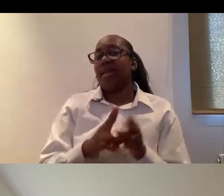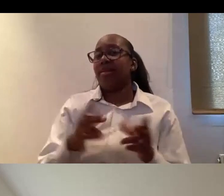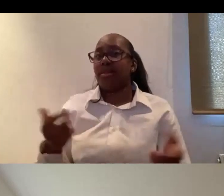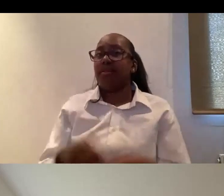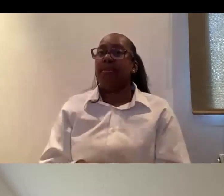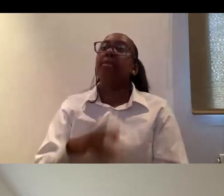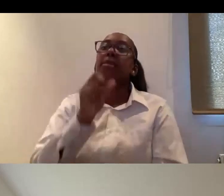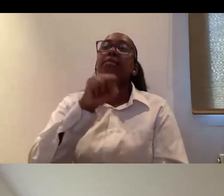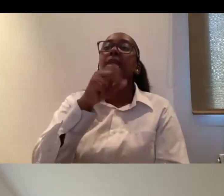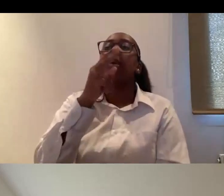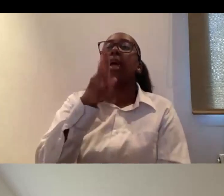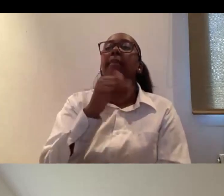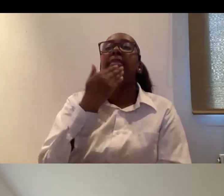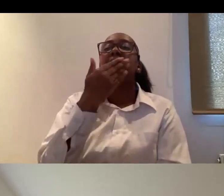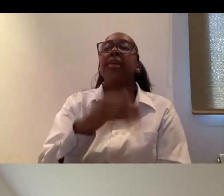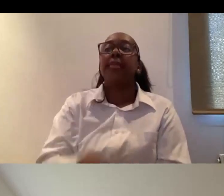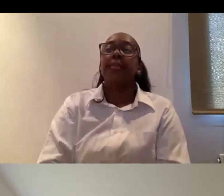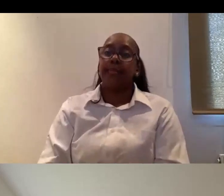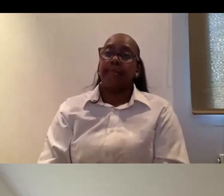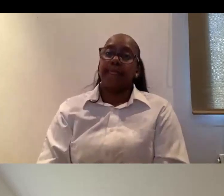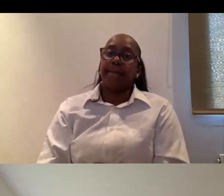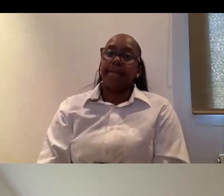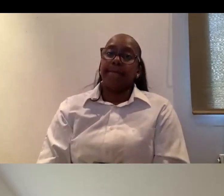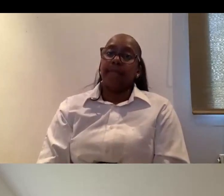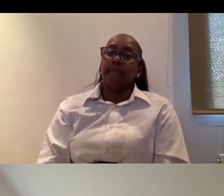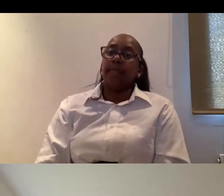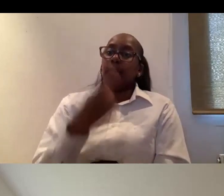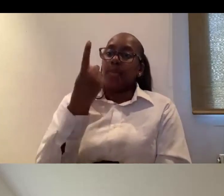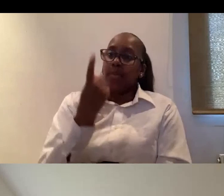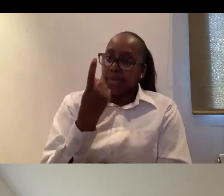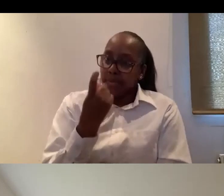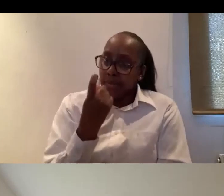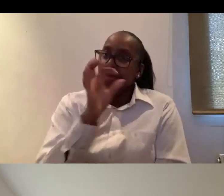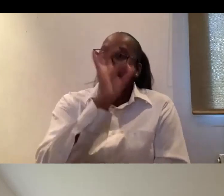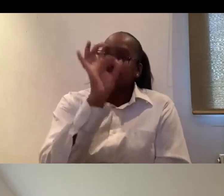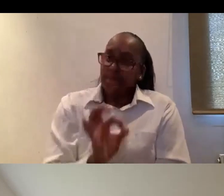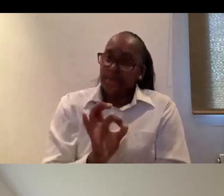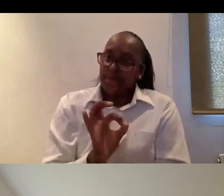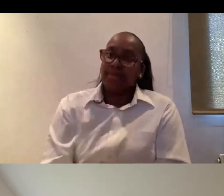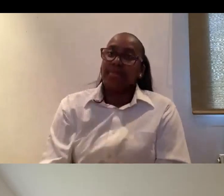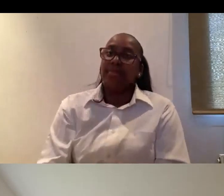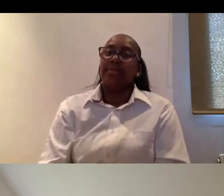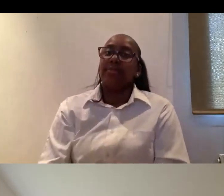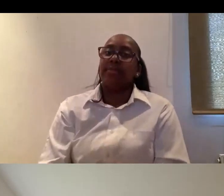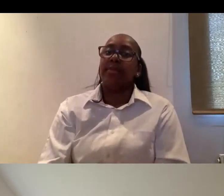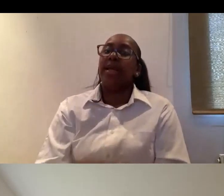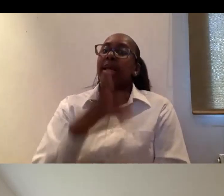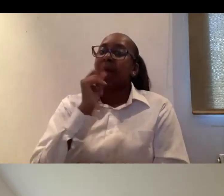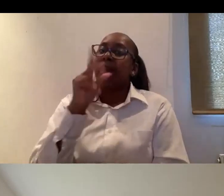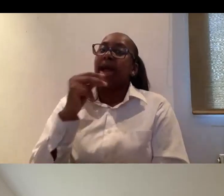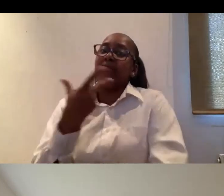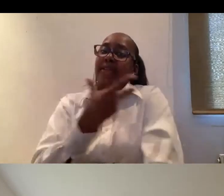Yeah. Thank you. And the last question we've just had posted is, can I have the vaccine just